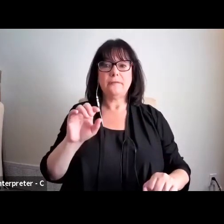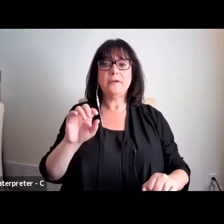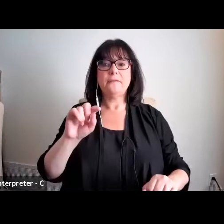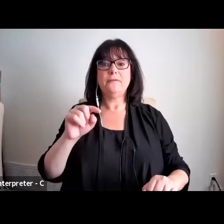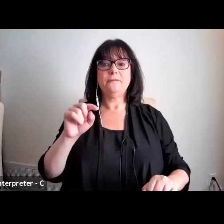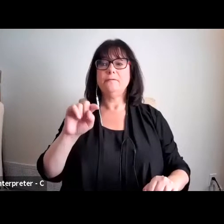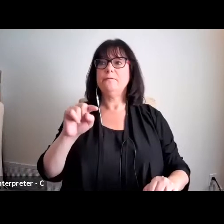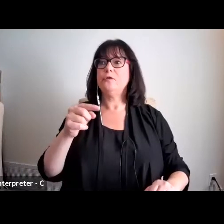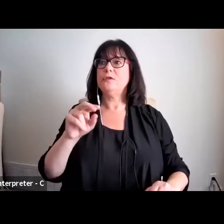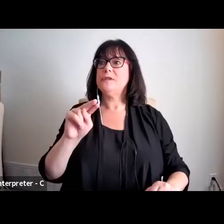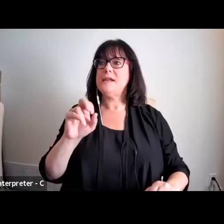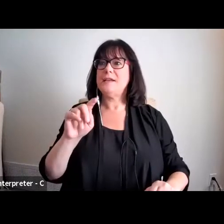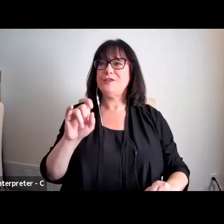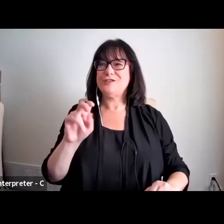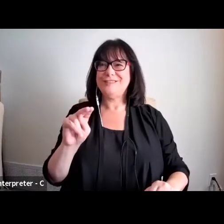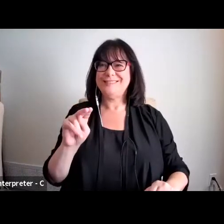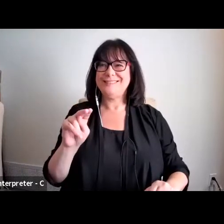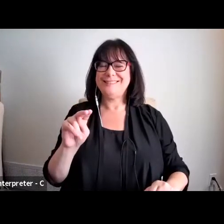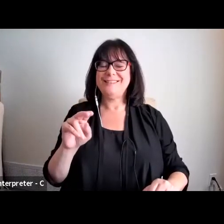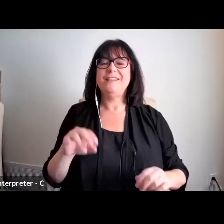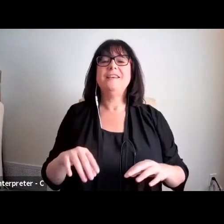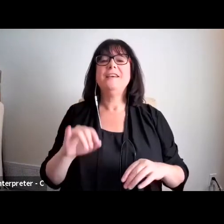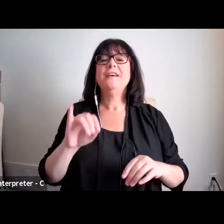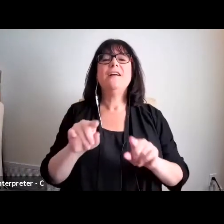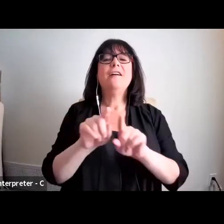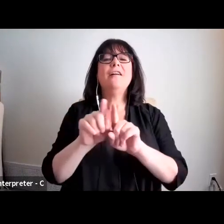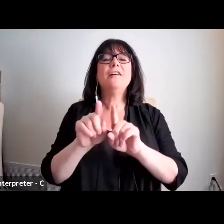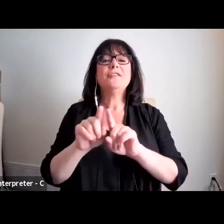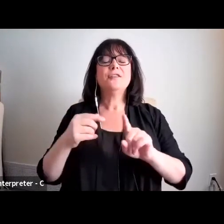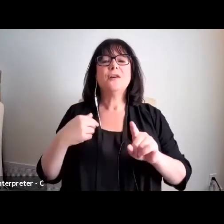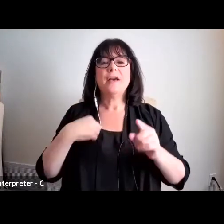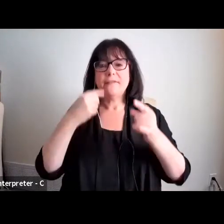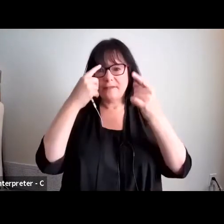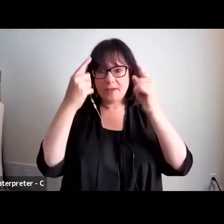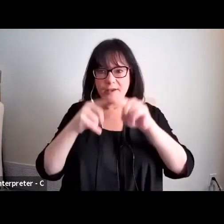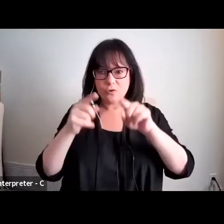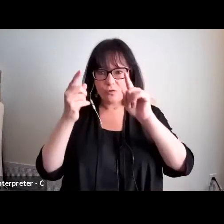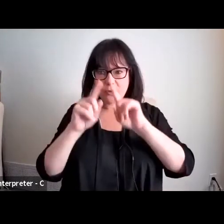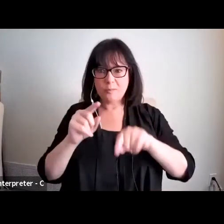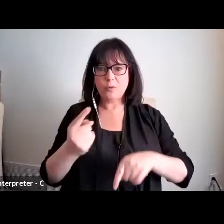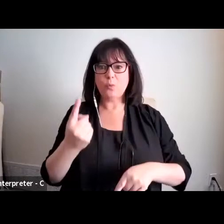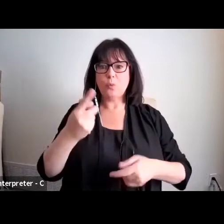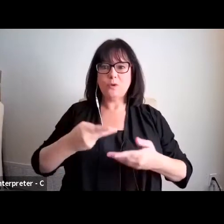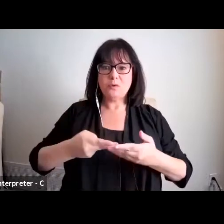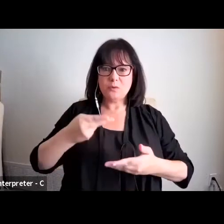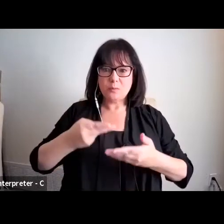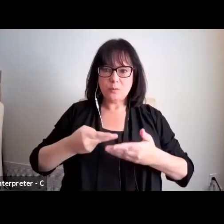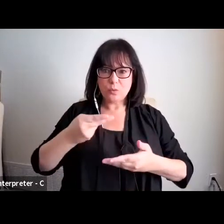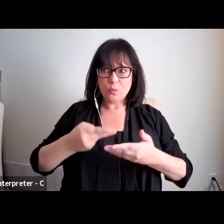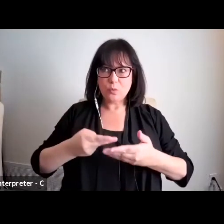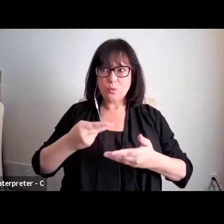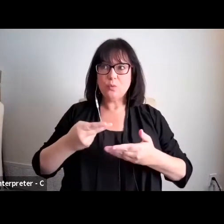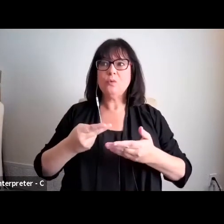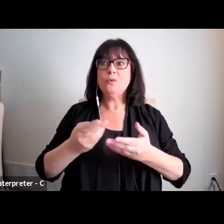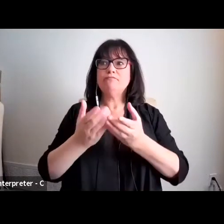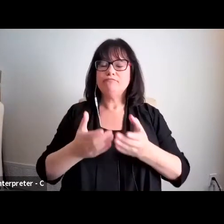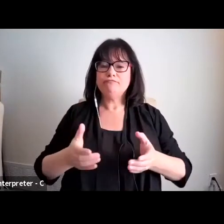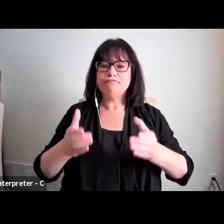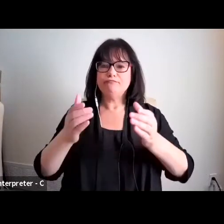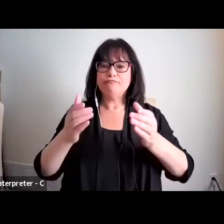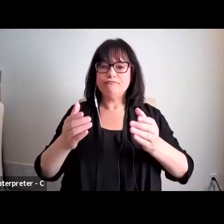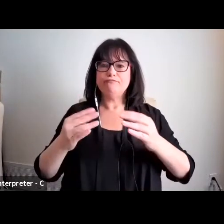subject to the Dish with One Spoon Wampum Belt Covenant, an agreement to peaceably share and care for the Great Lakes